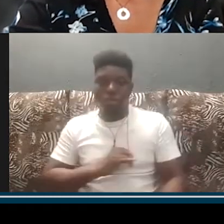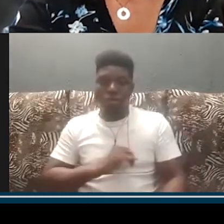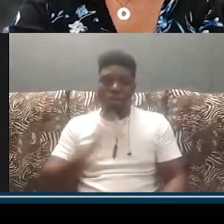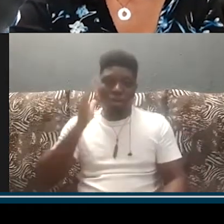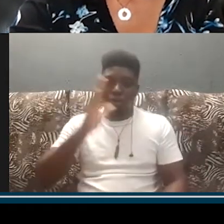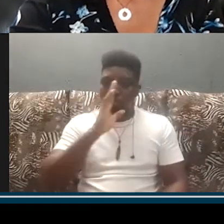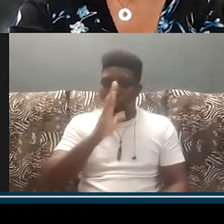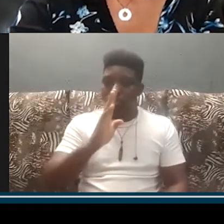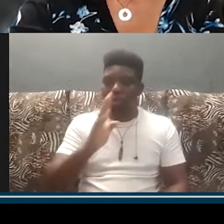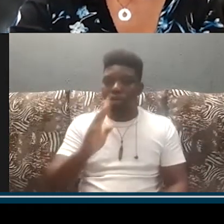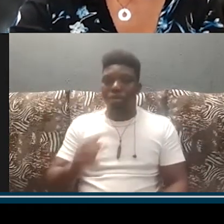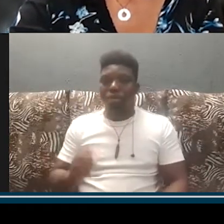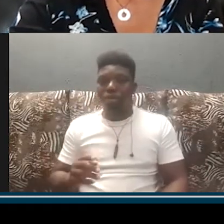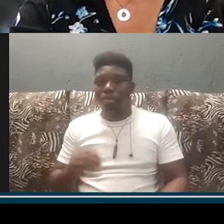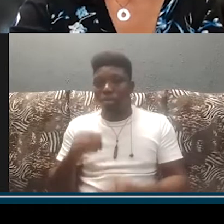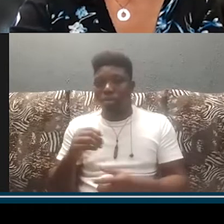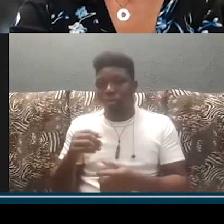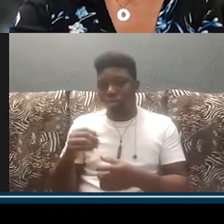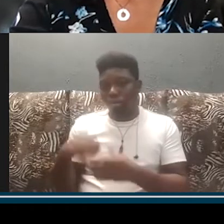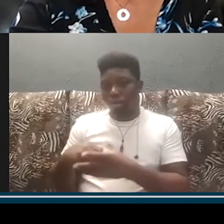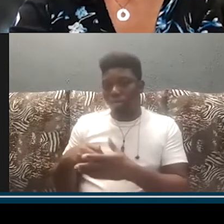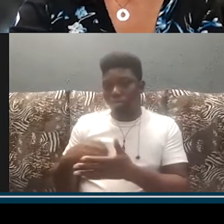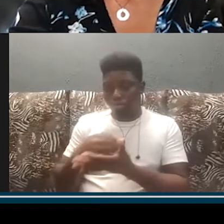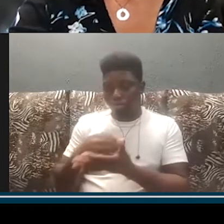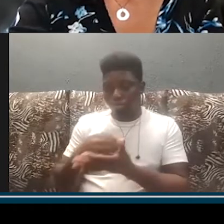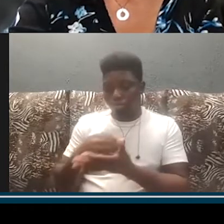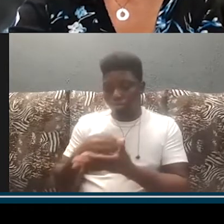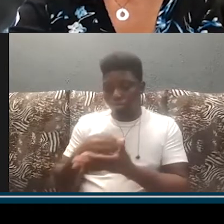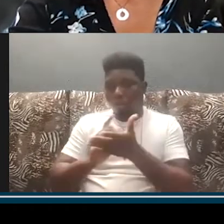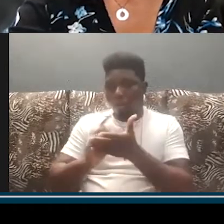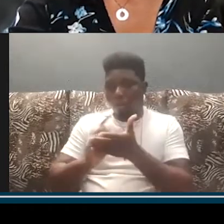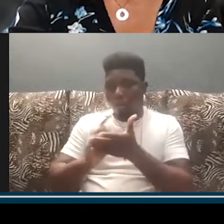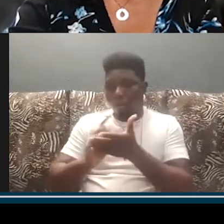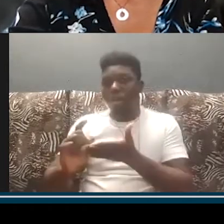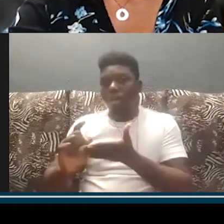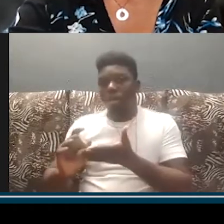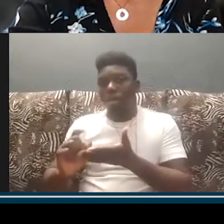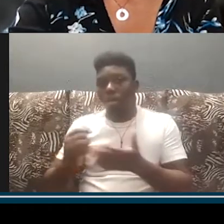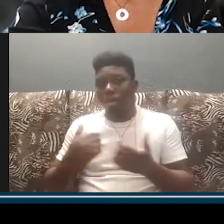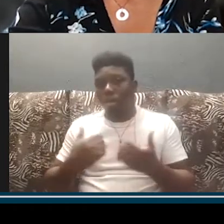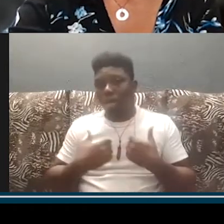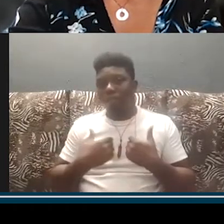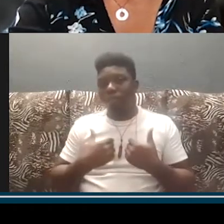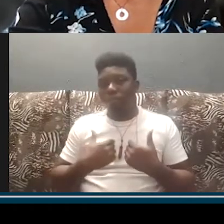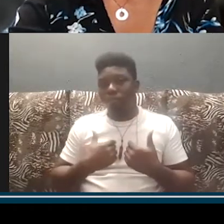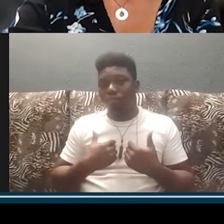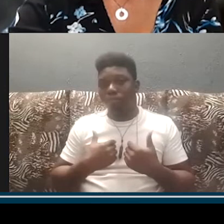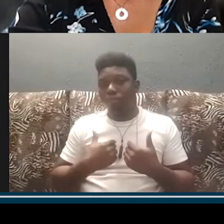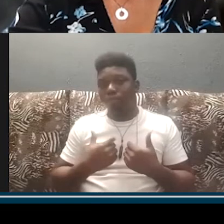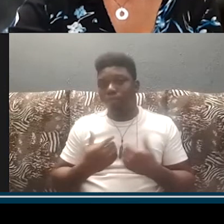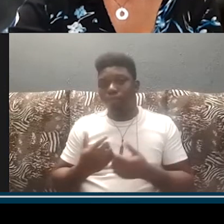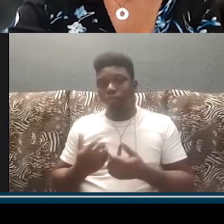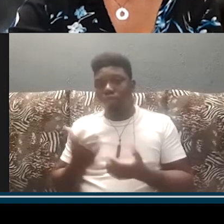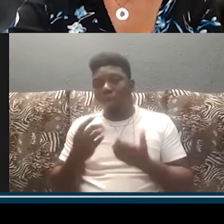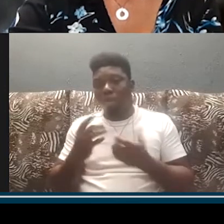in a couple of weeks, and I got an unexpected call from the travel agent today saying, hey, we just want to talk to you about the design of the